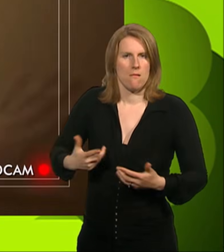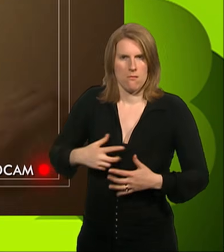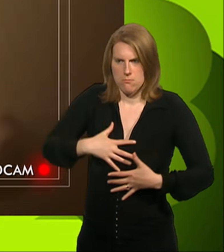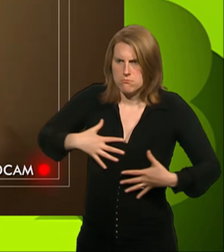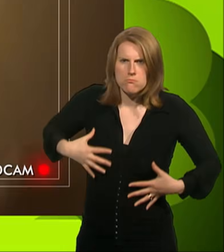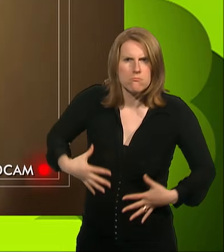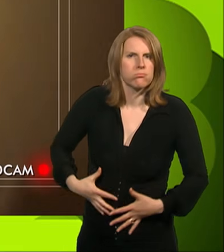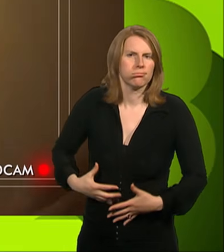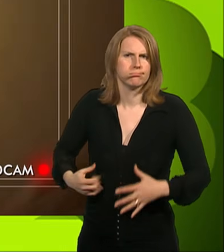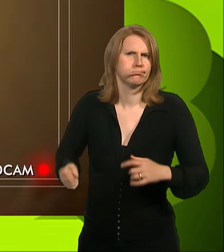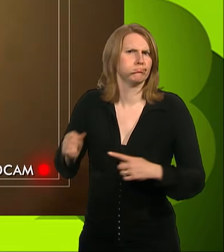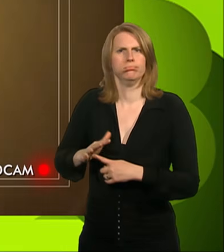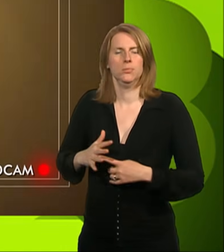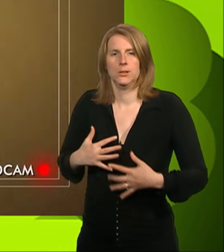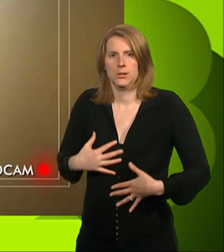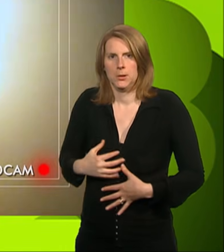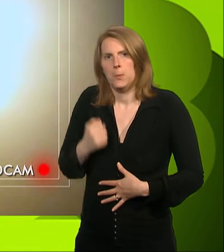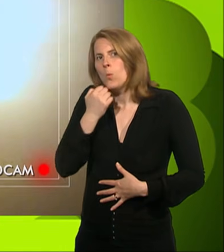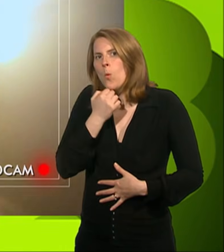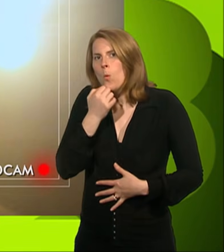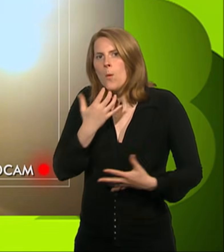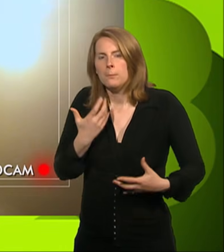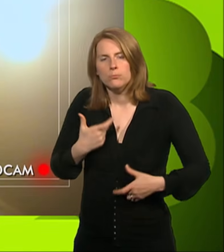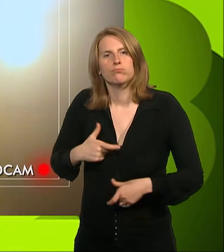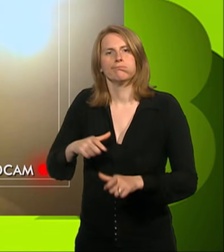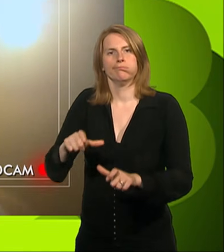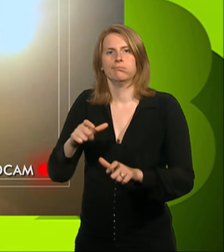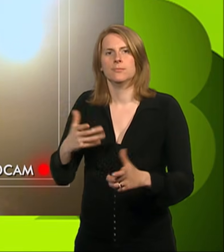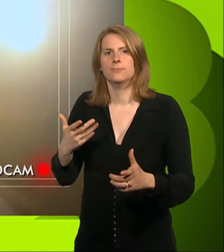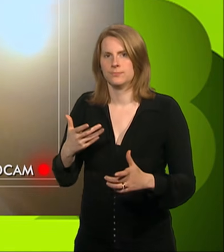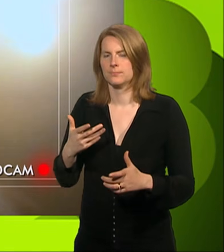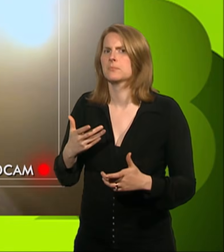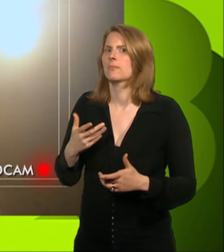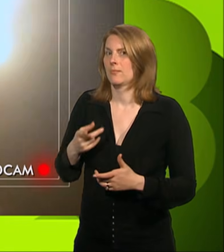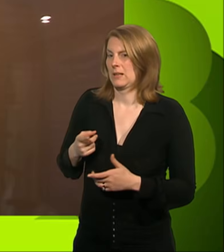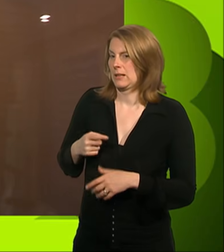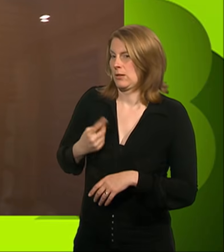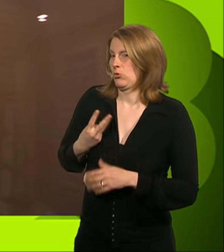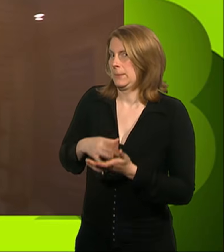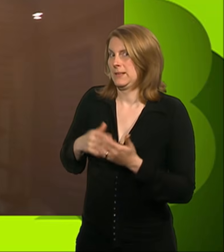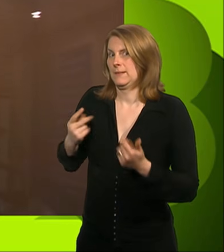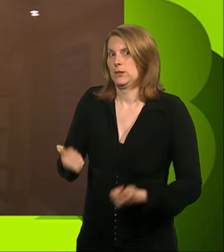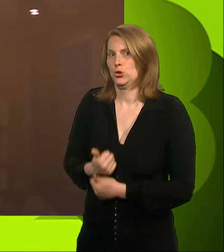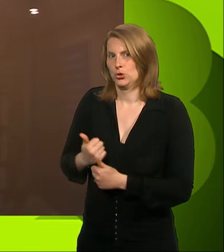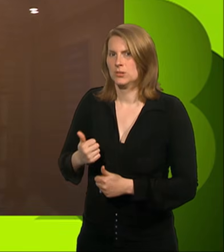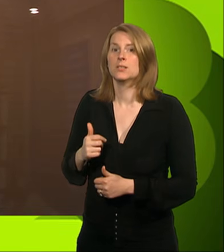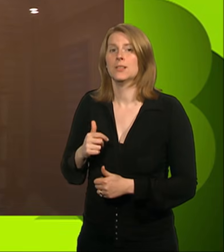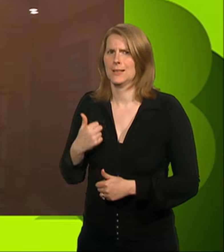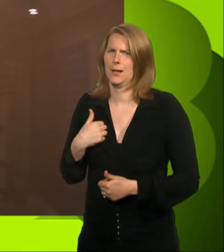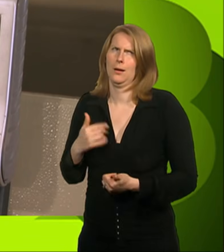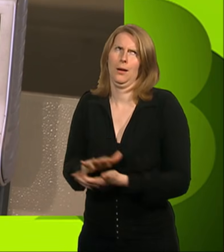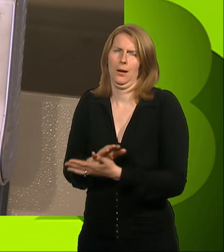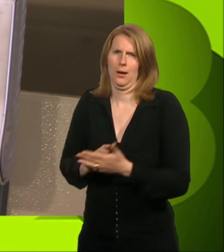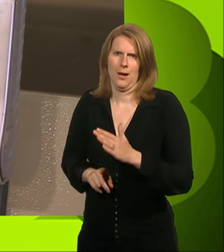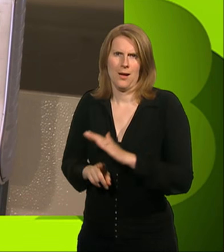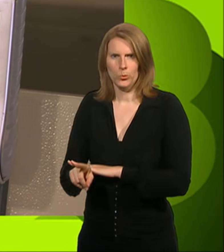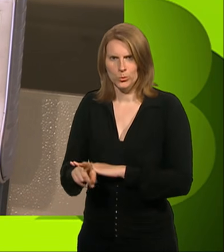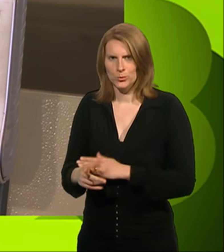and brain alive. I'm now coming up to almost 3 minutes. I will be very pleased to come